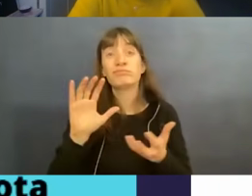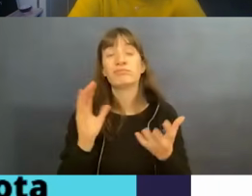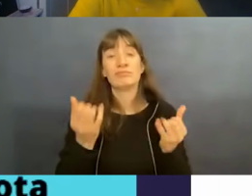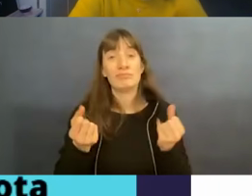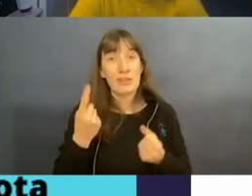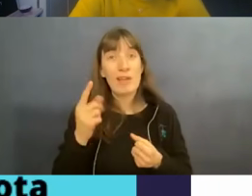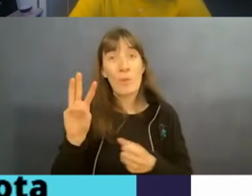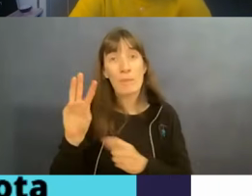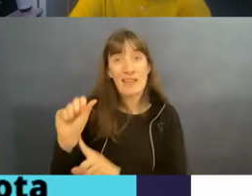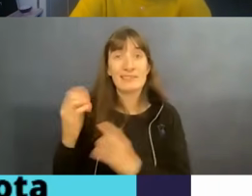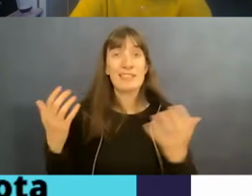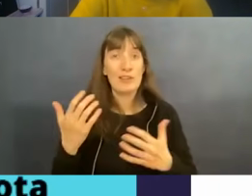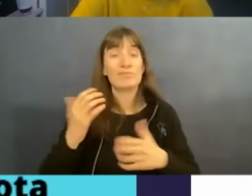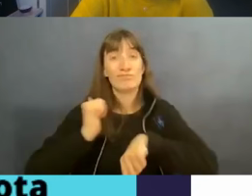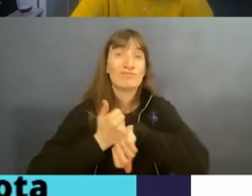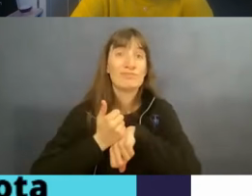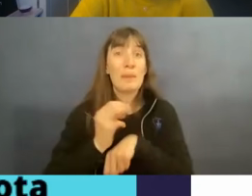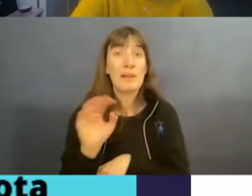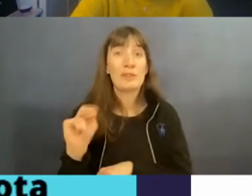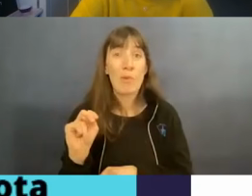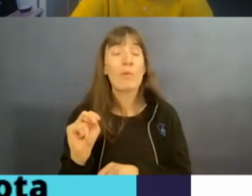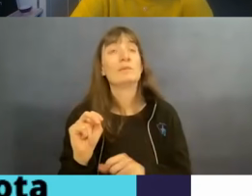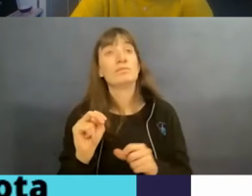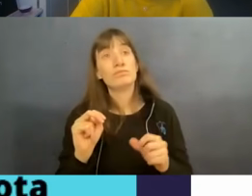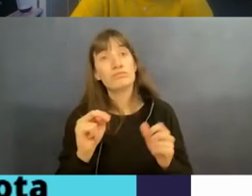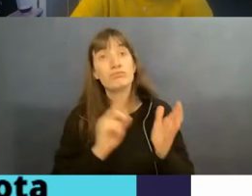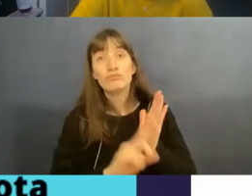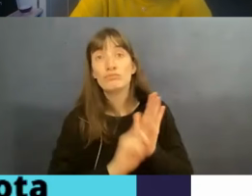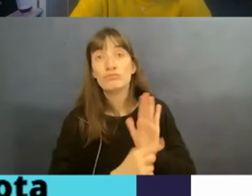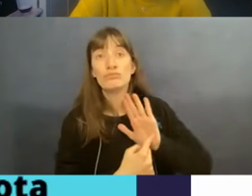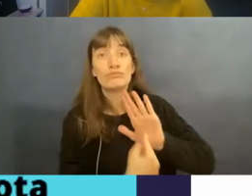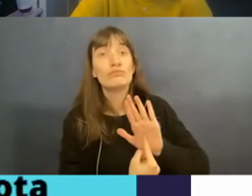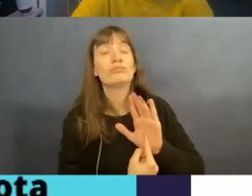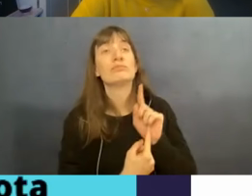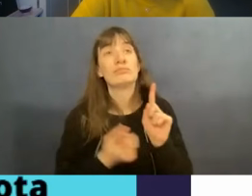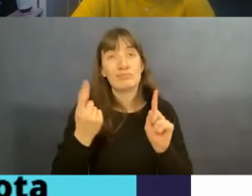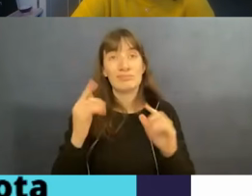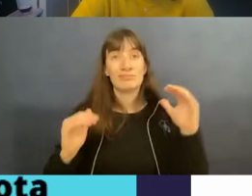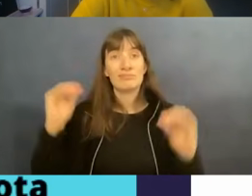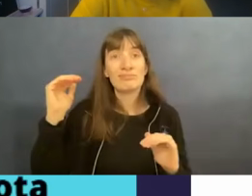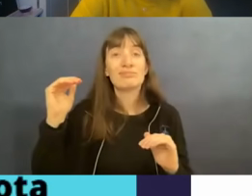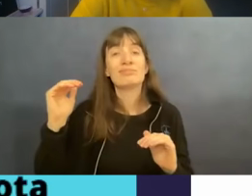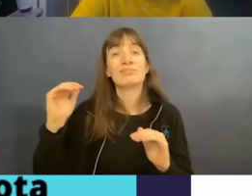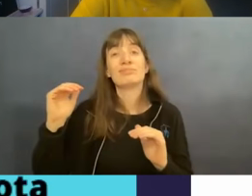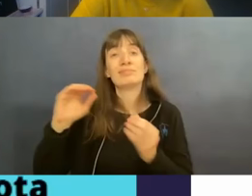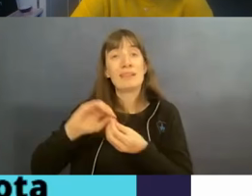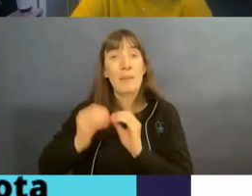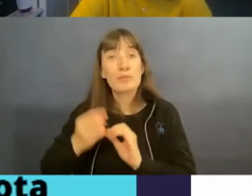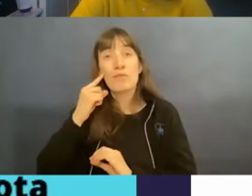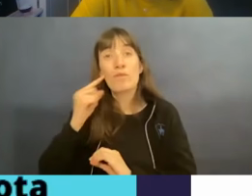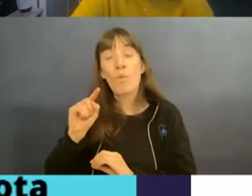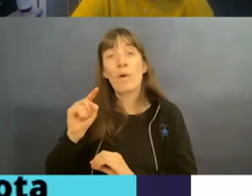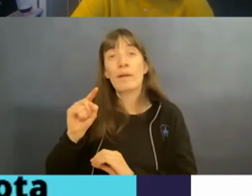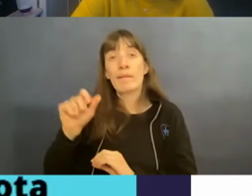in Minnesota in terms of some of the disparities of the disproportionate rates within American Indian and Alaska